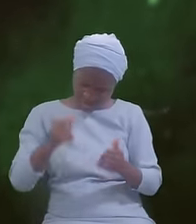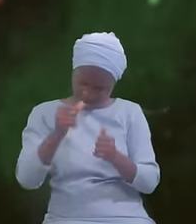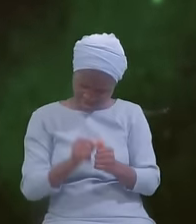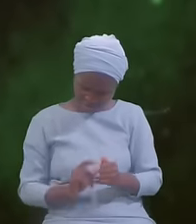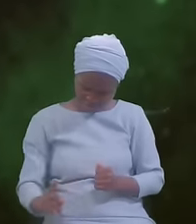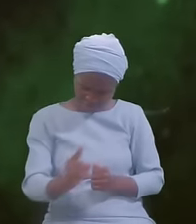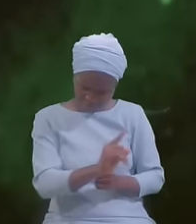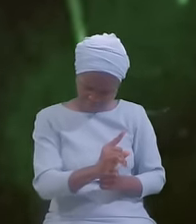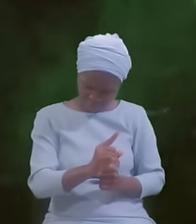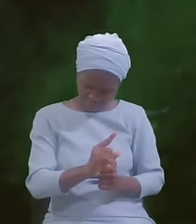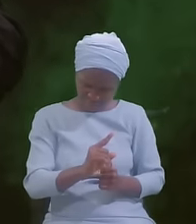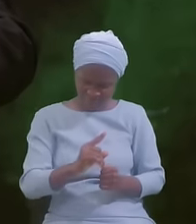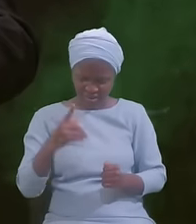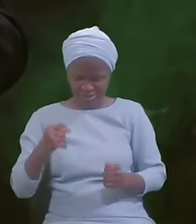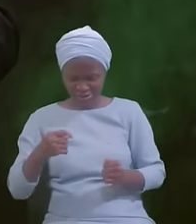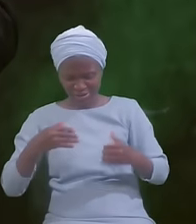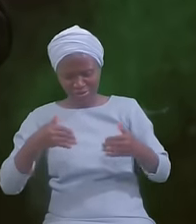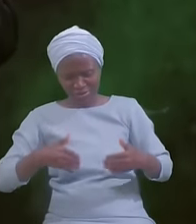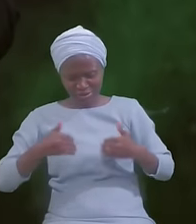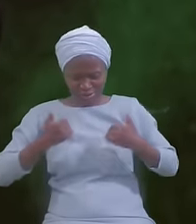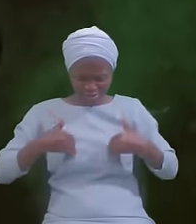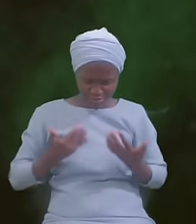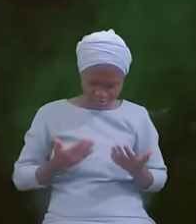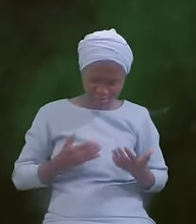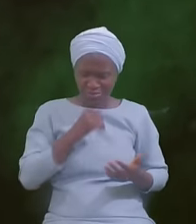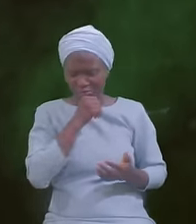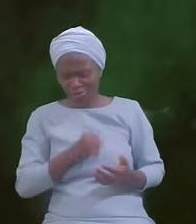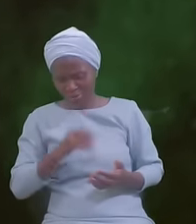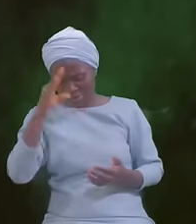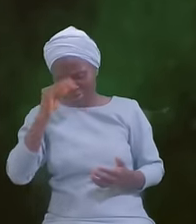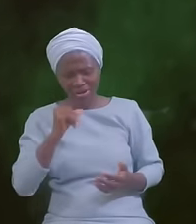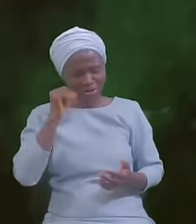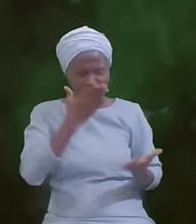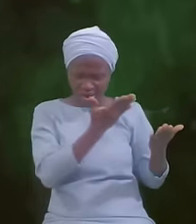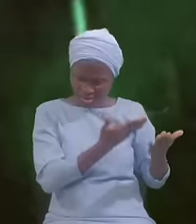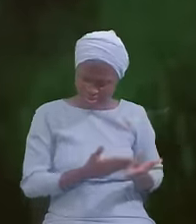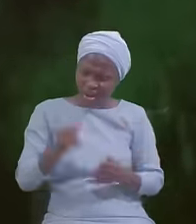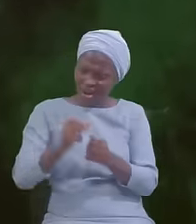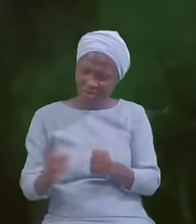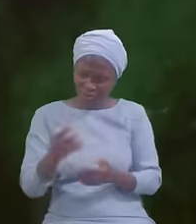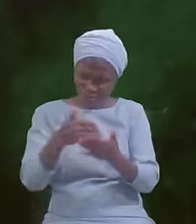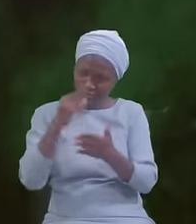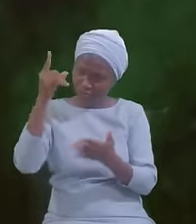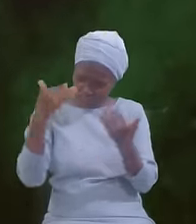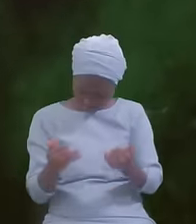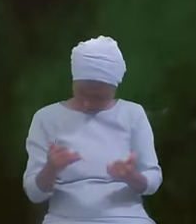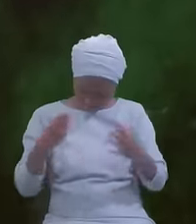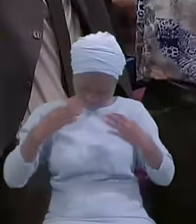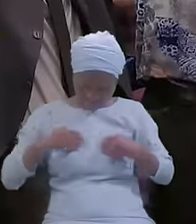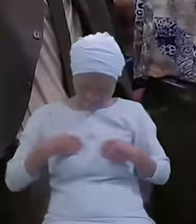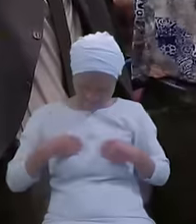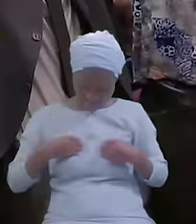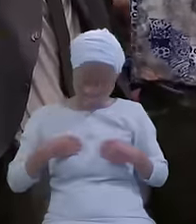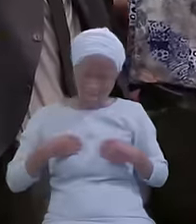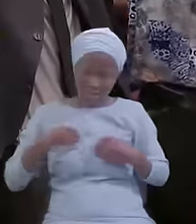everyone, young and old, men and women, I bring everyone before you now. Receive them in